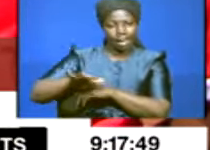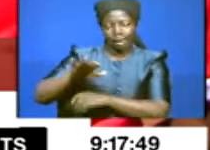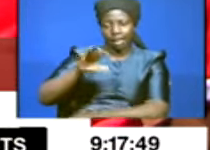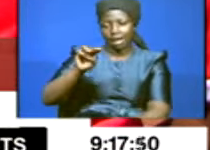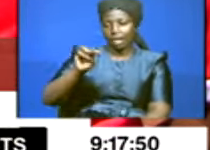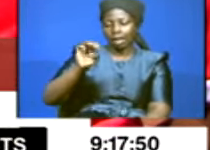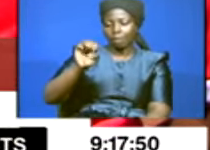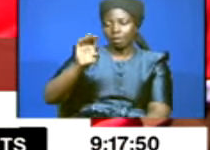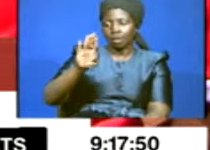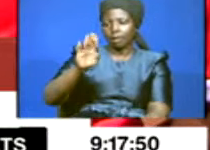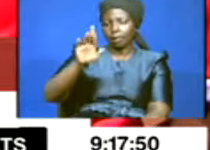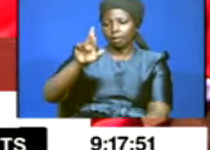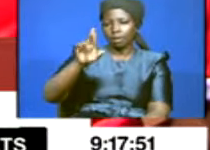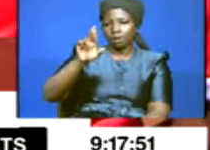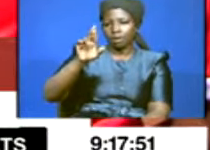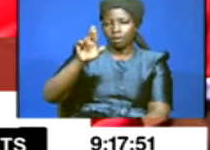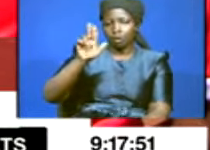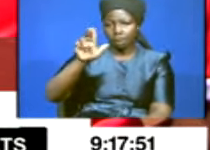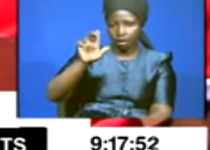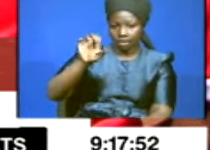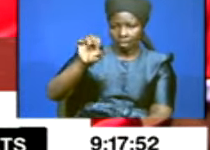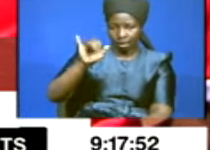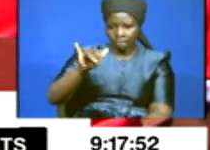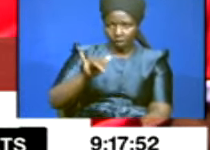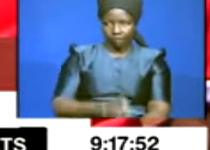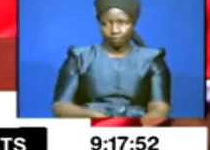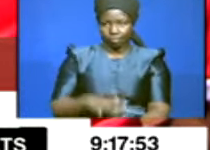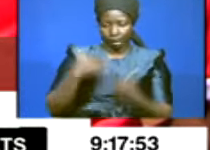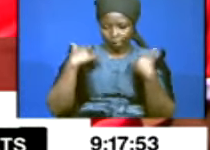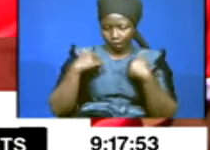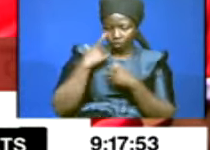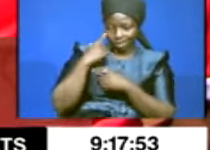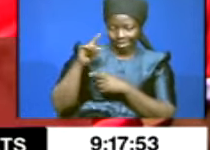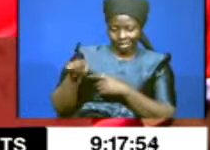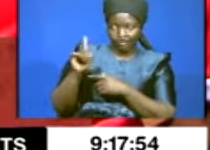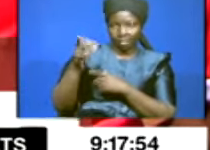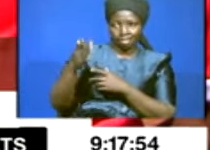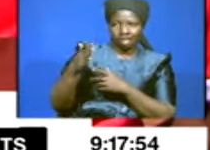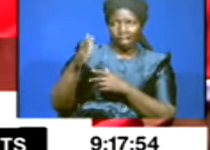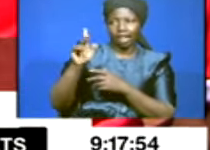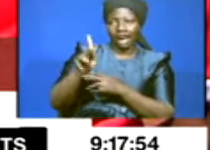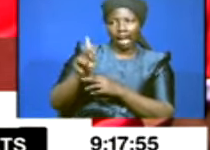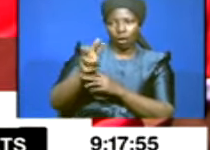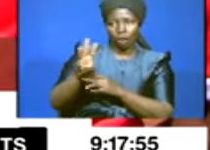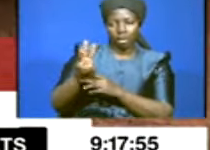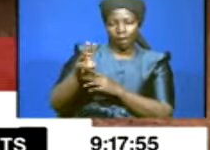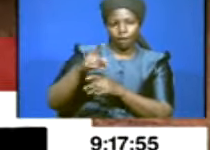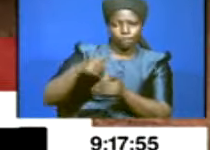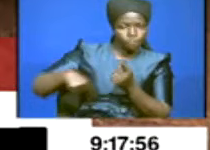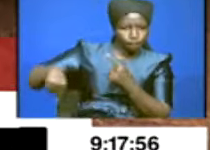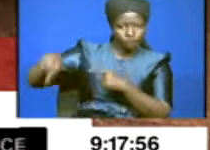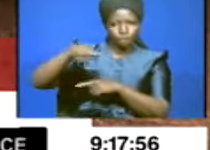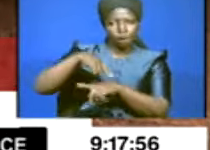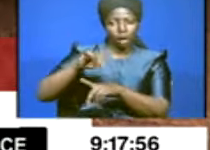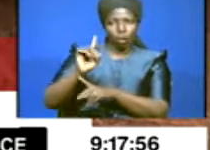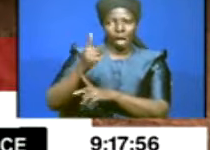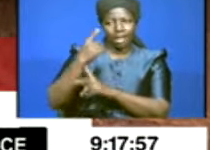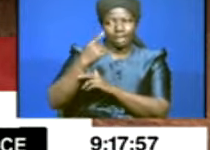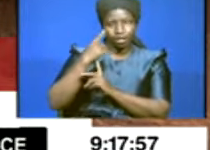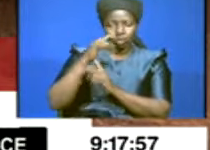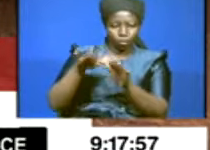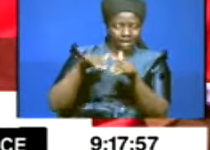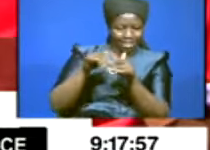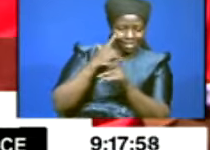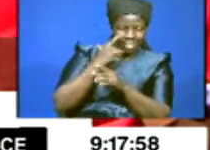West, hapo nilikuwa nimemuona na nilizunguka mara moja hapo, nione kama labda atanipita.